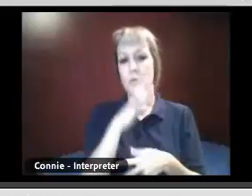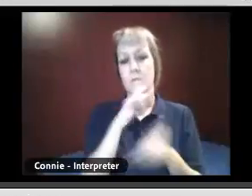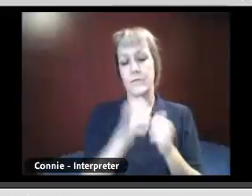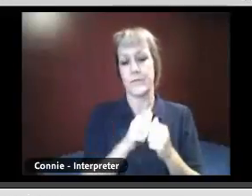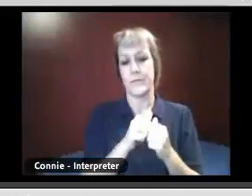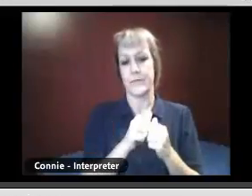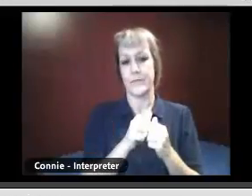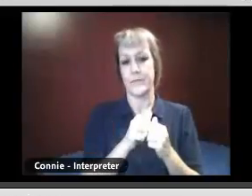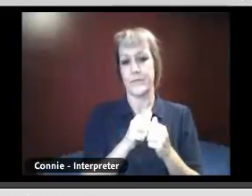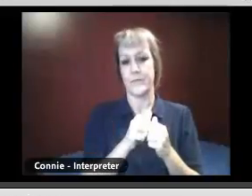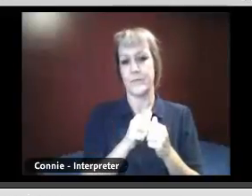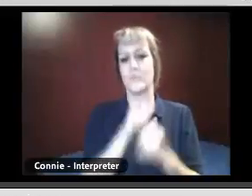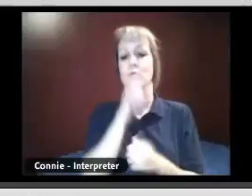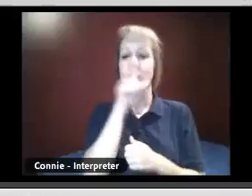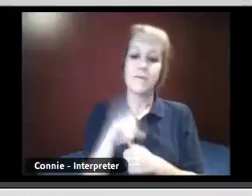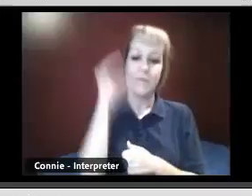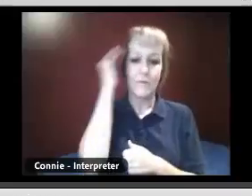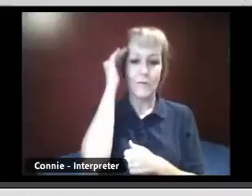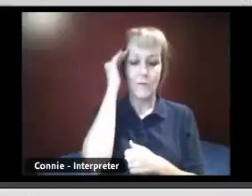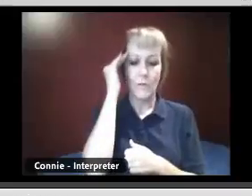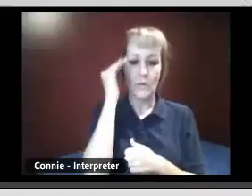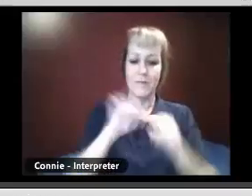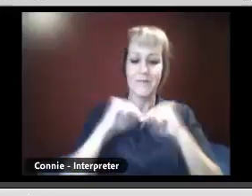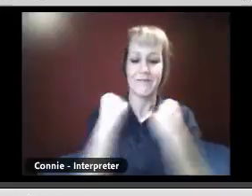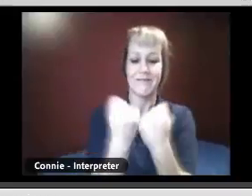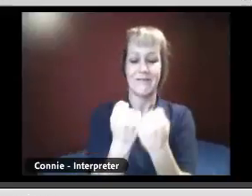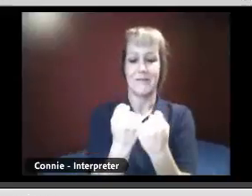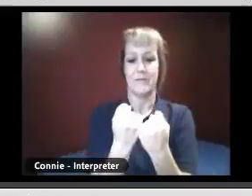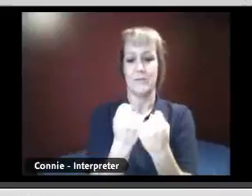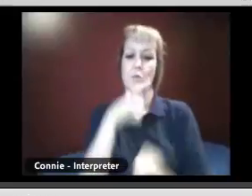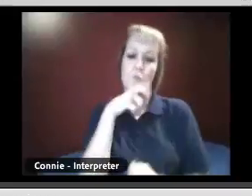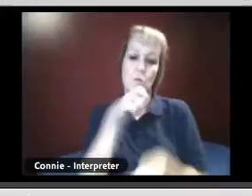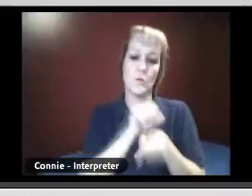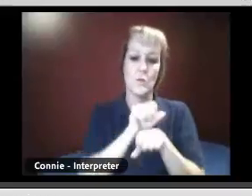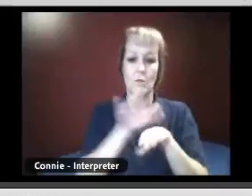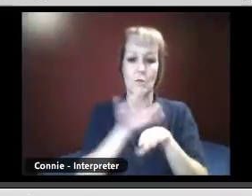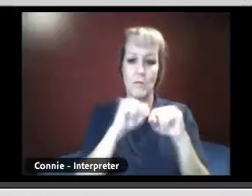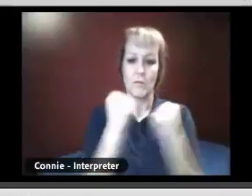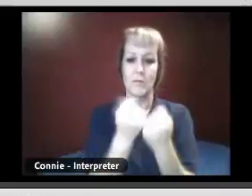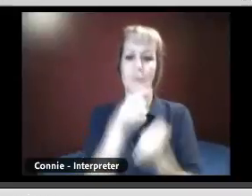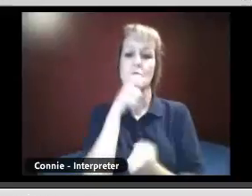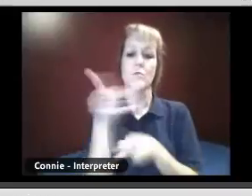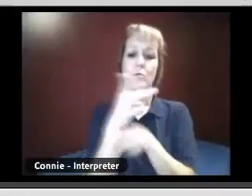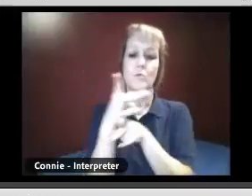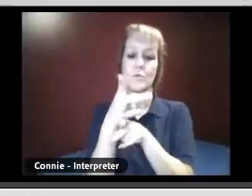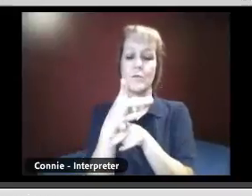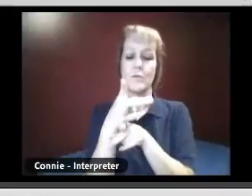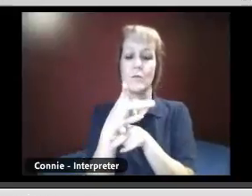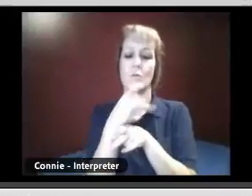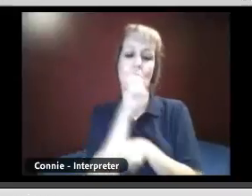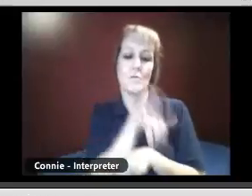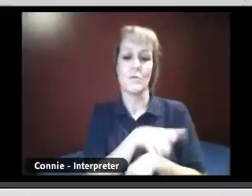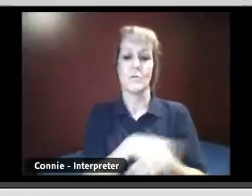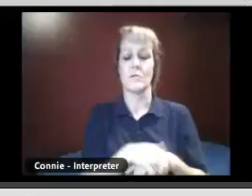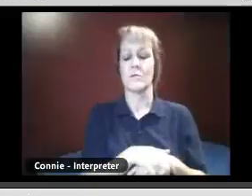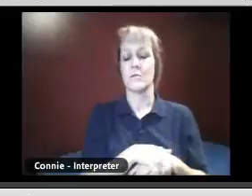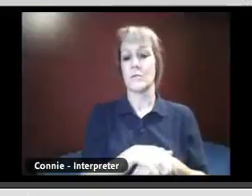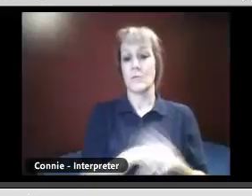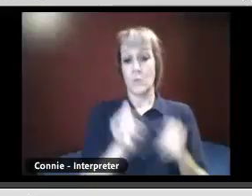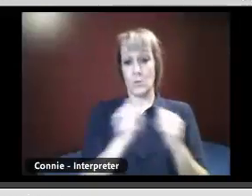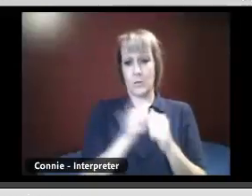in this case, you really need to know your team and the individuals that you supervise. Because with that